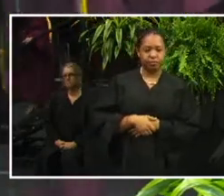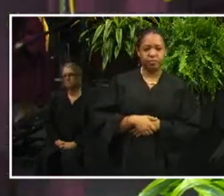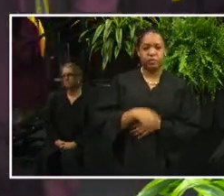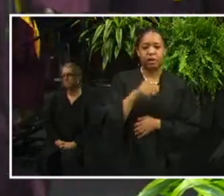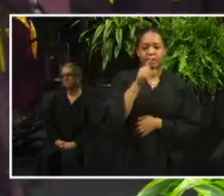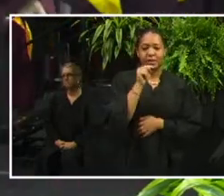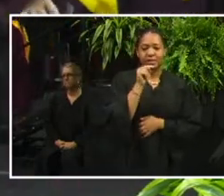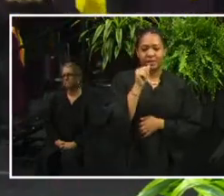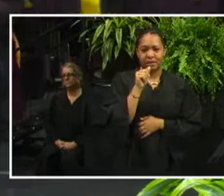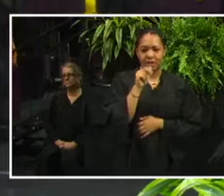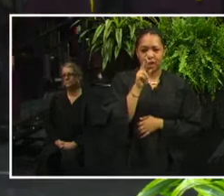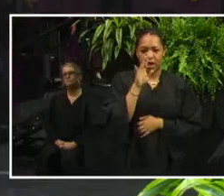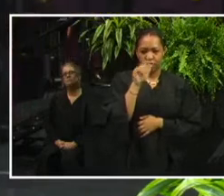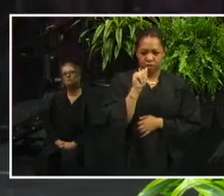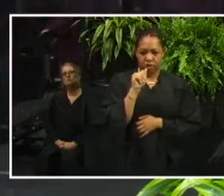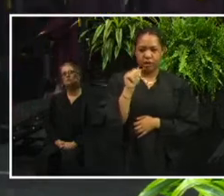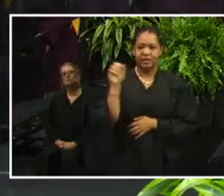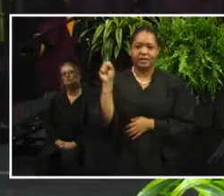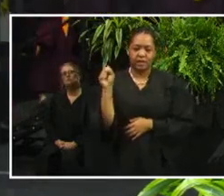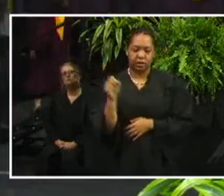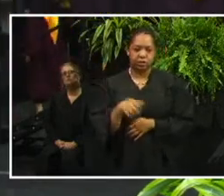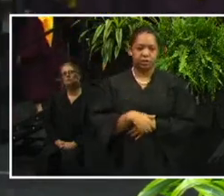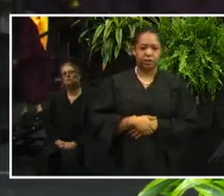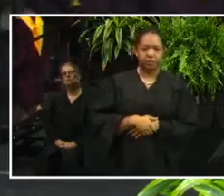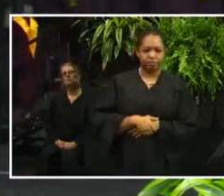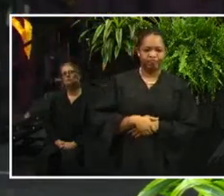Tierra Michelle Singleton.